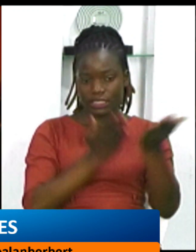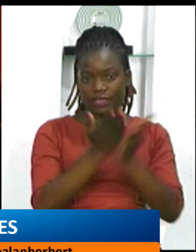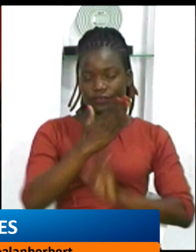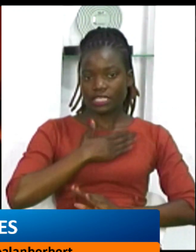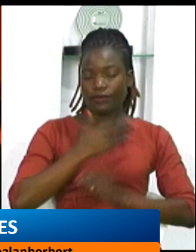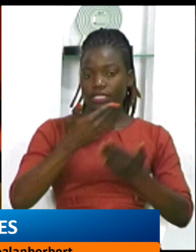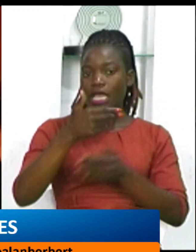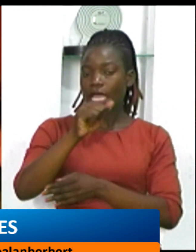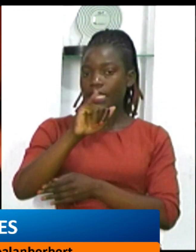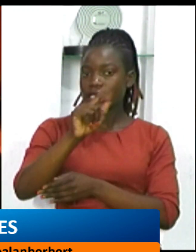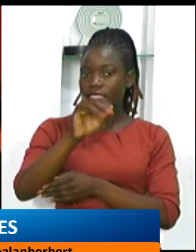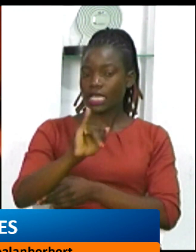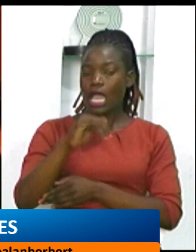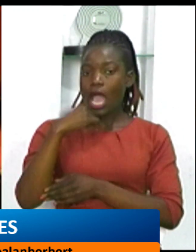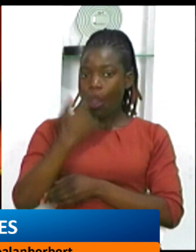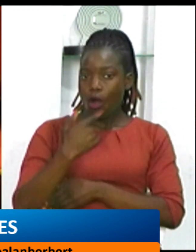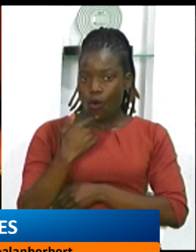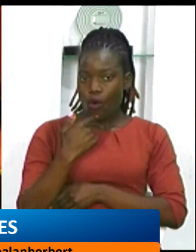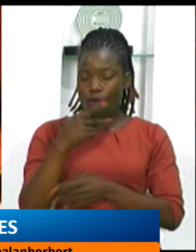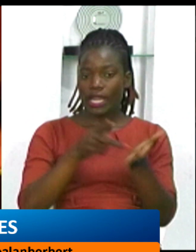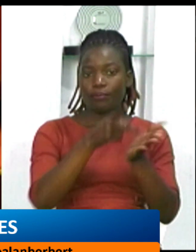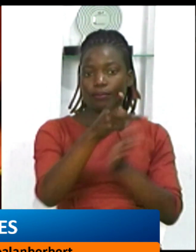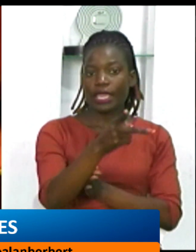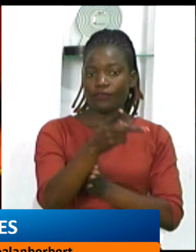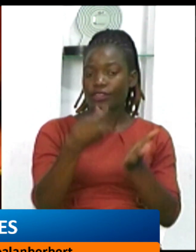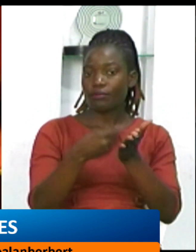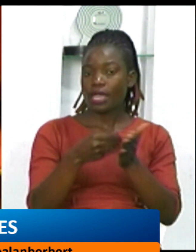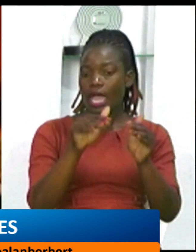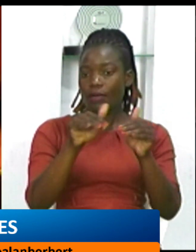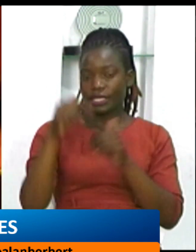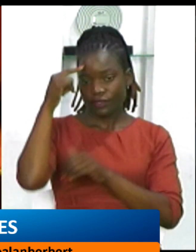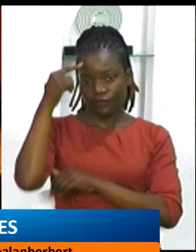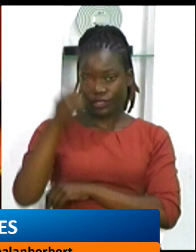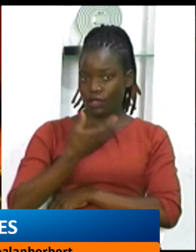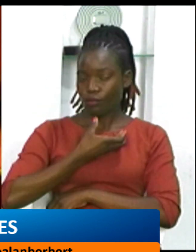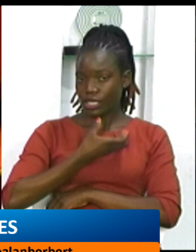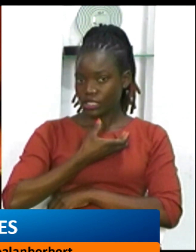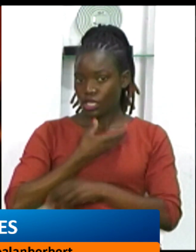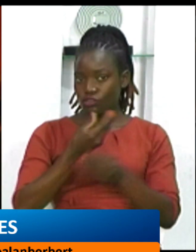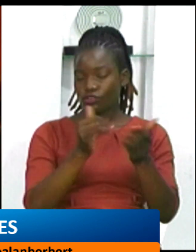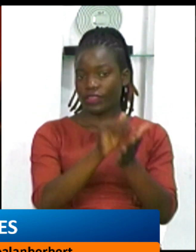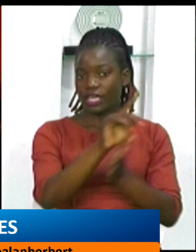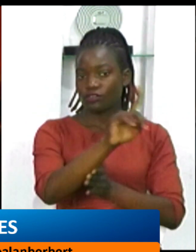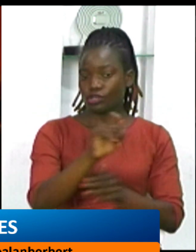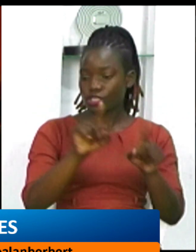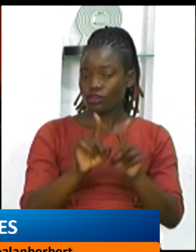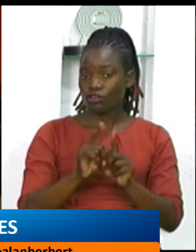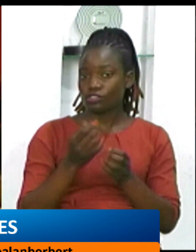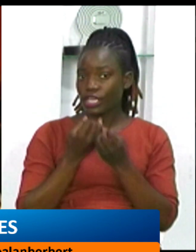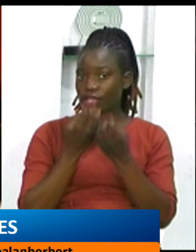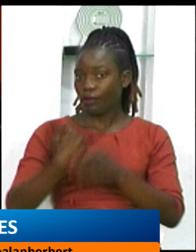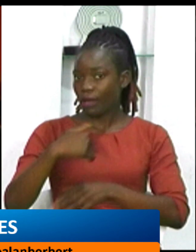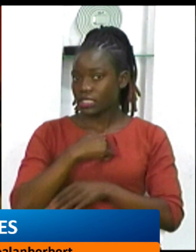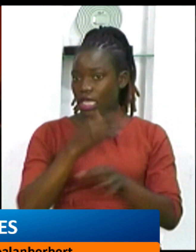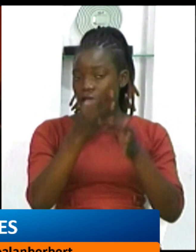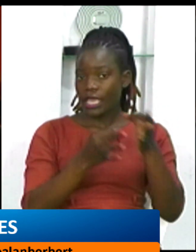Haiti, who is going to pay for the bill? I am waiting for the committee to deal with that question and tell us whether we